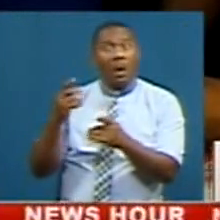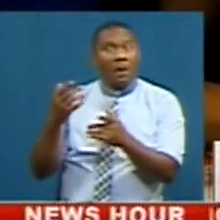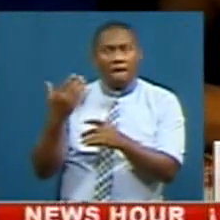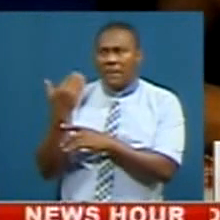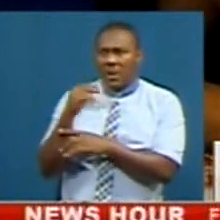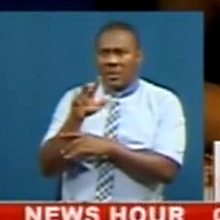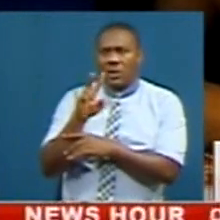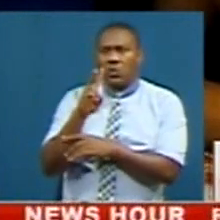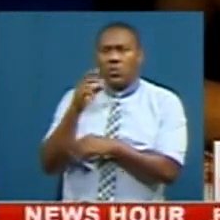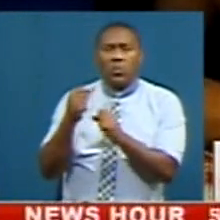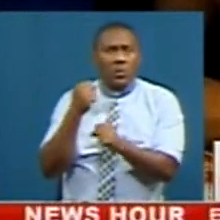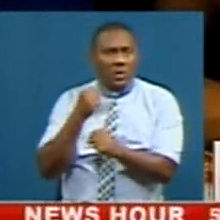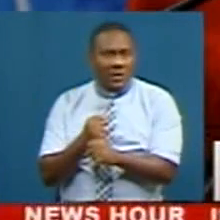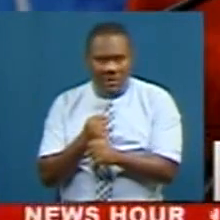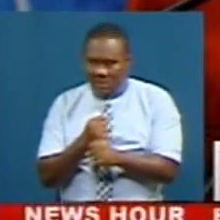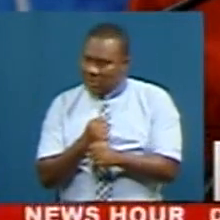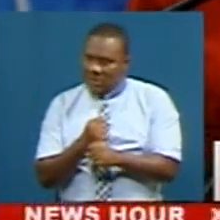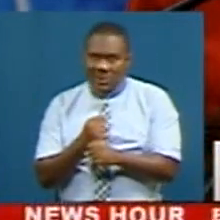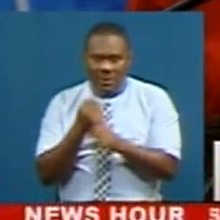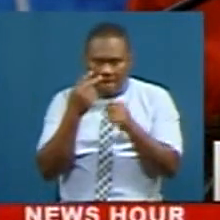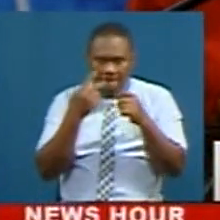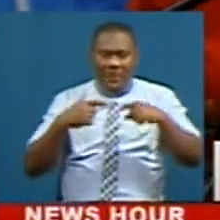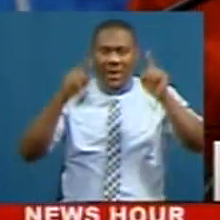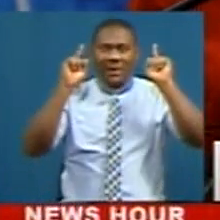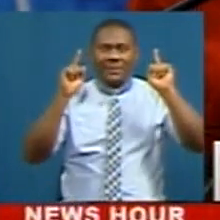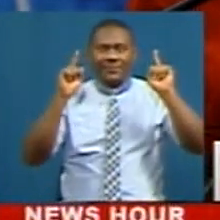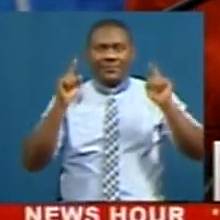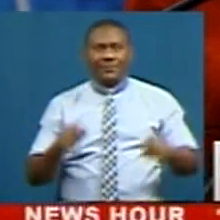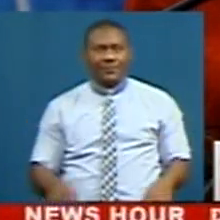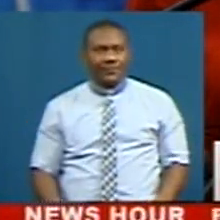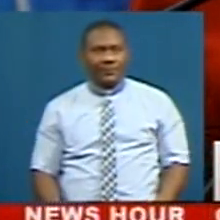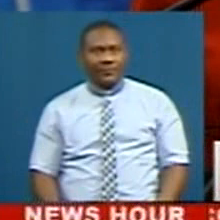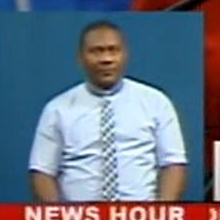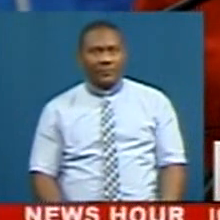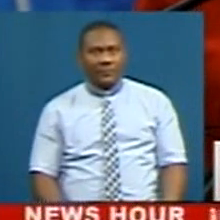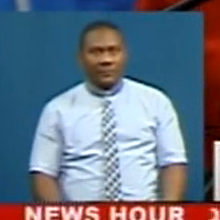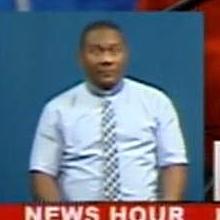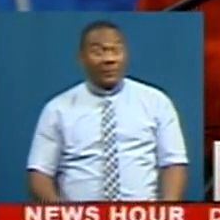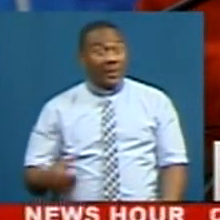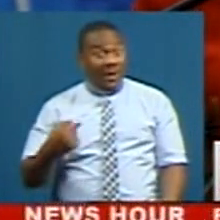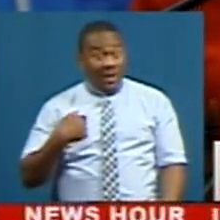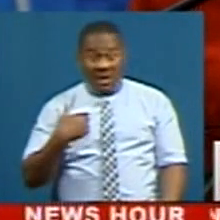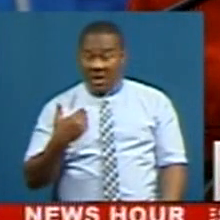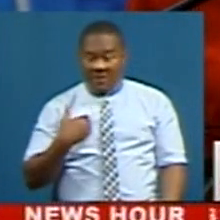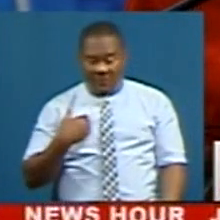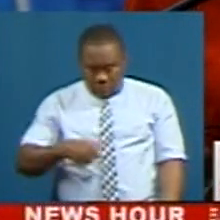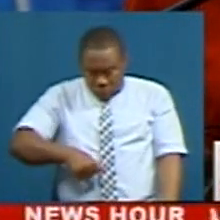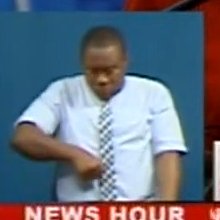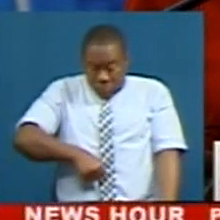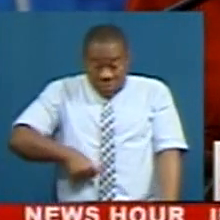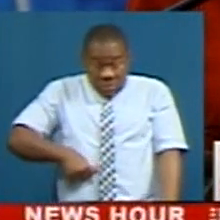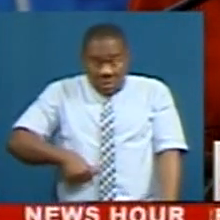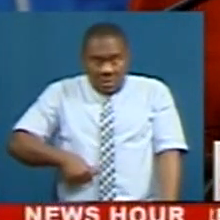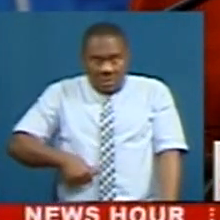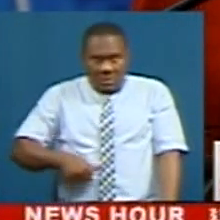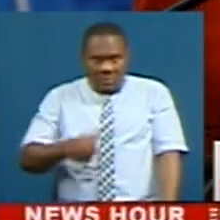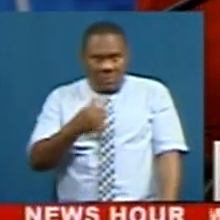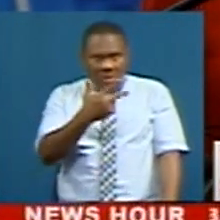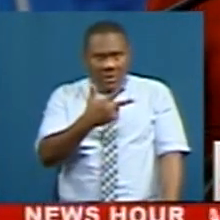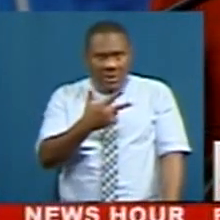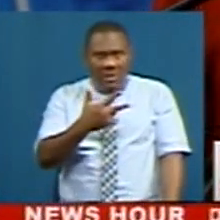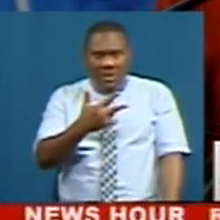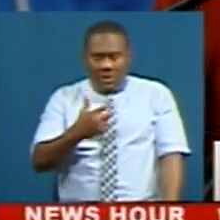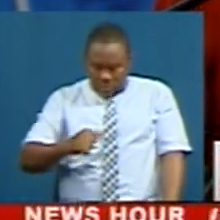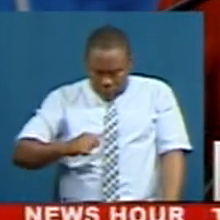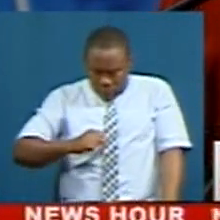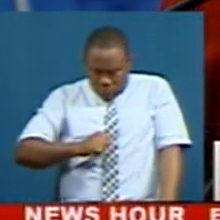past 32 years. I've had 3 laparoscopies and I've had 4 open surgeries.